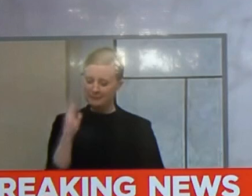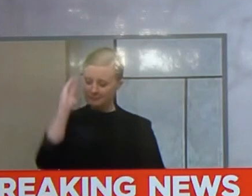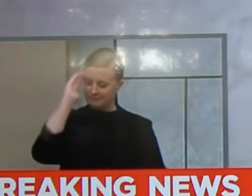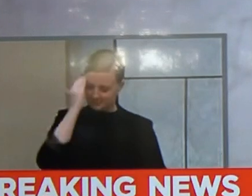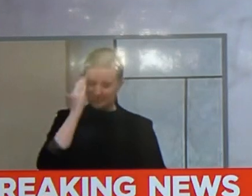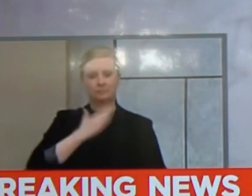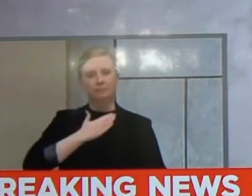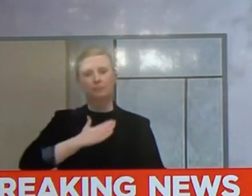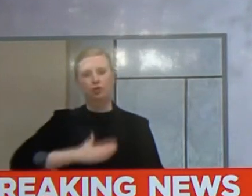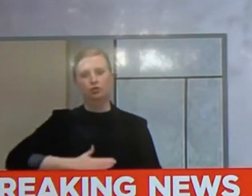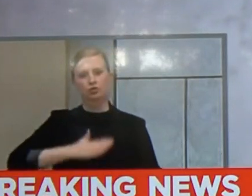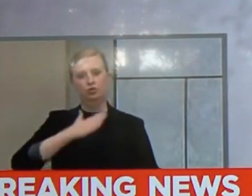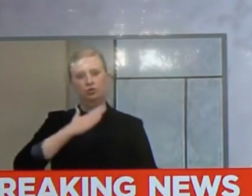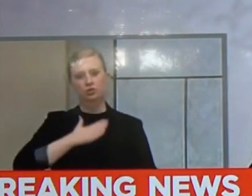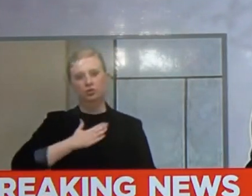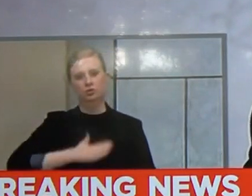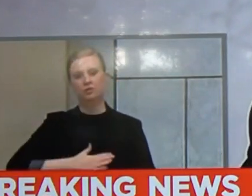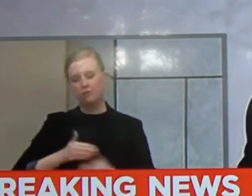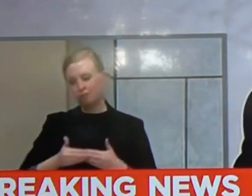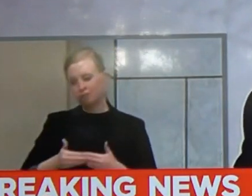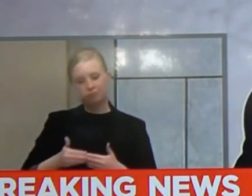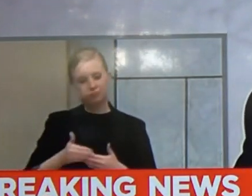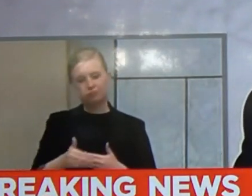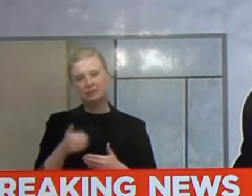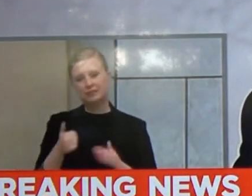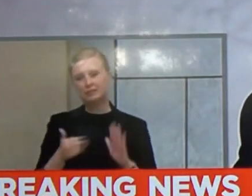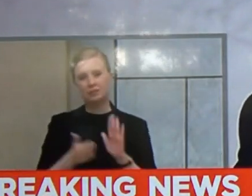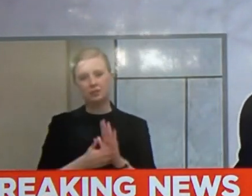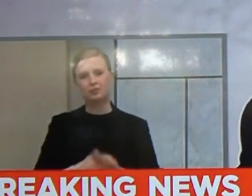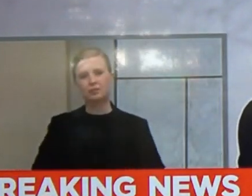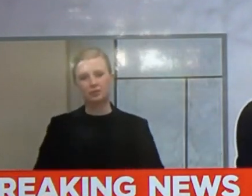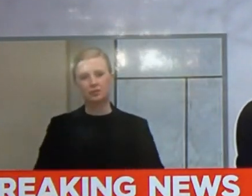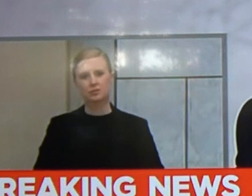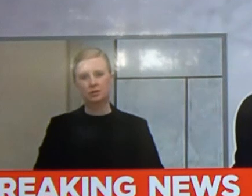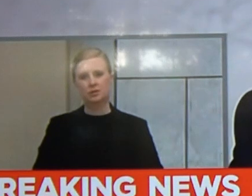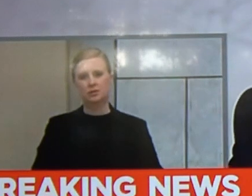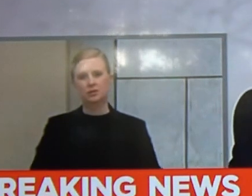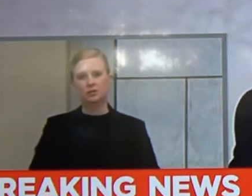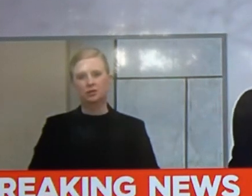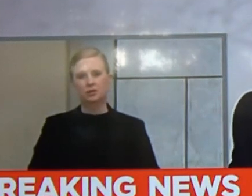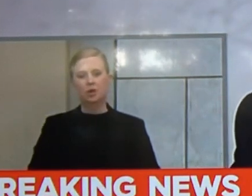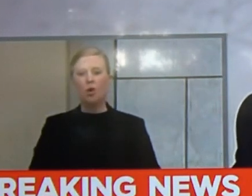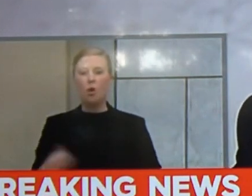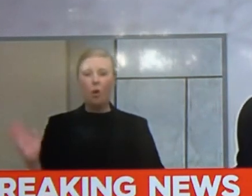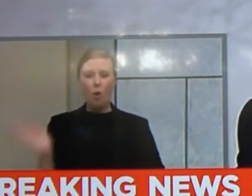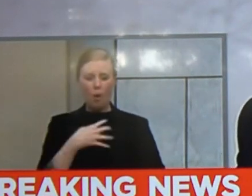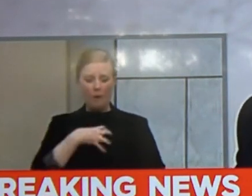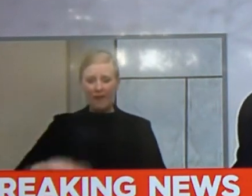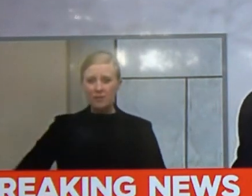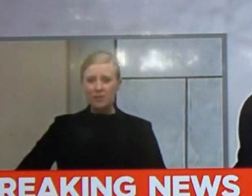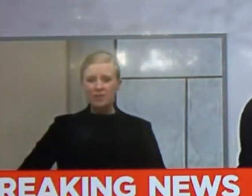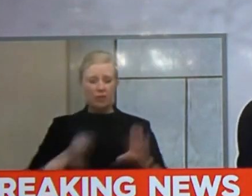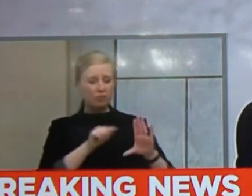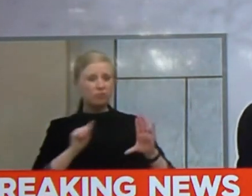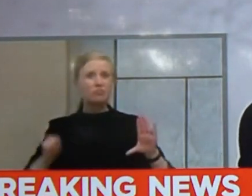very familiar with. It's something we've got to encourage each other in. And it also is something the National Cabinet, all the states and territories, I